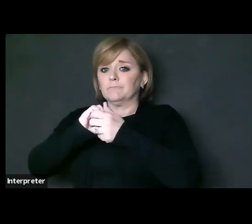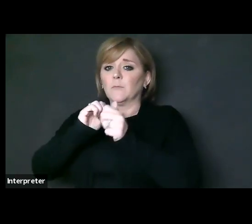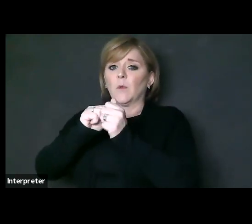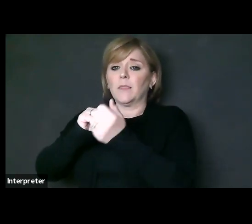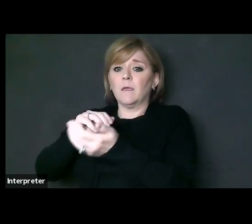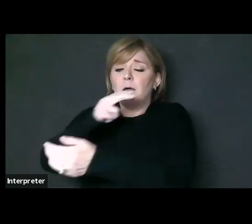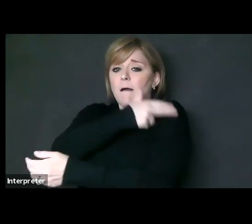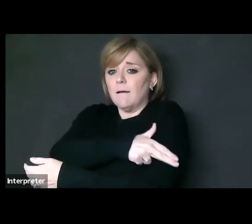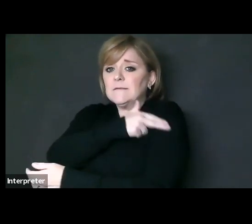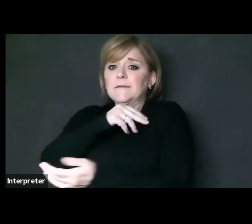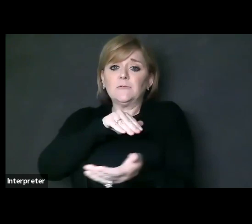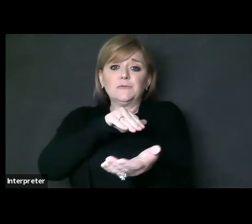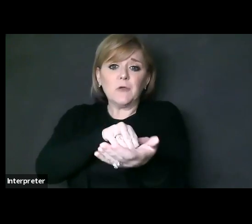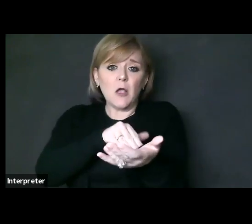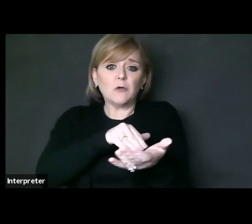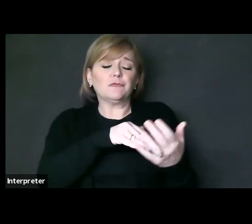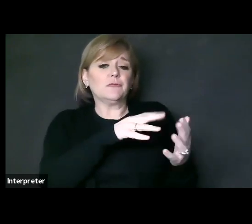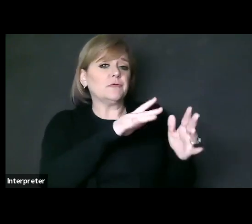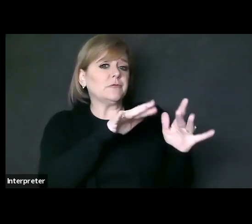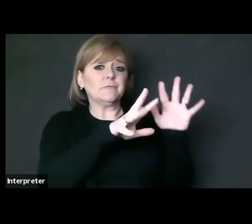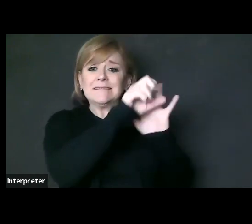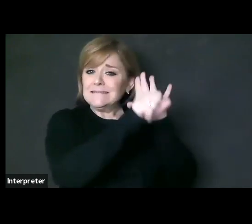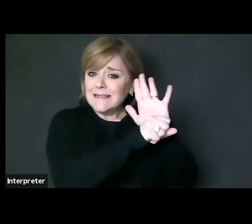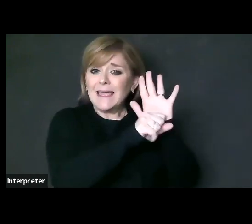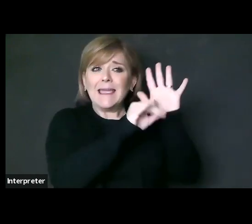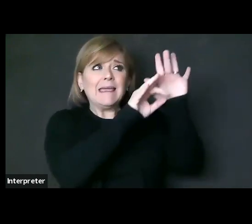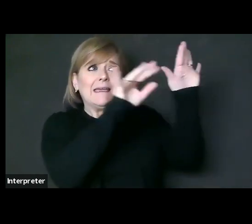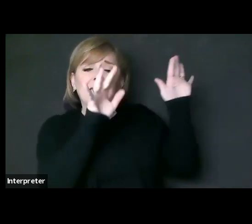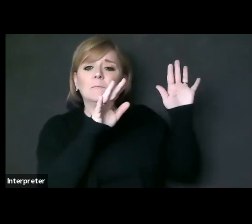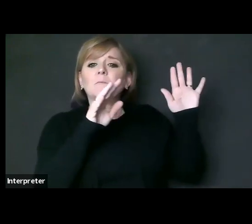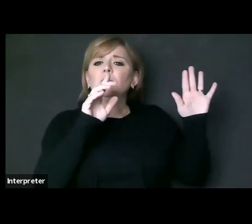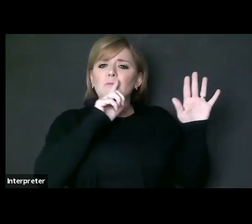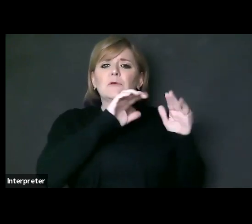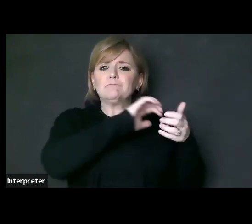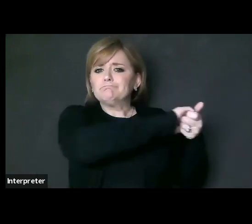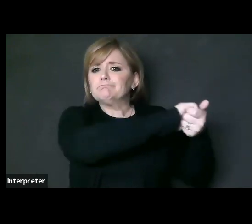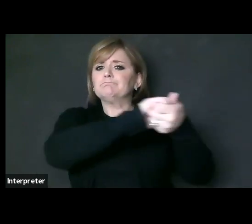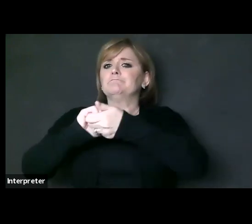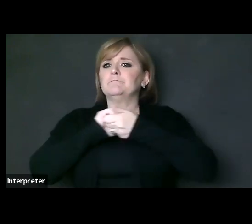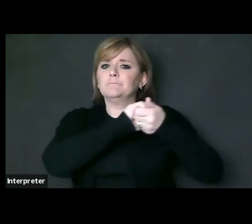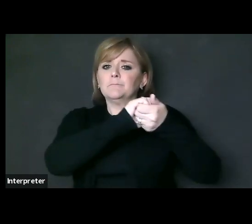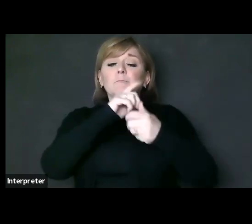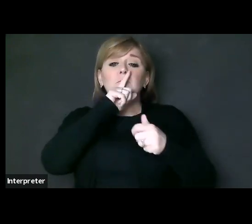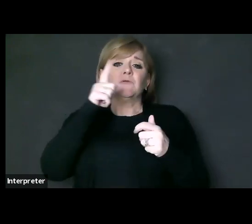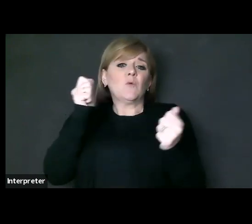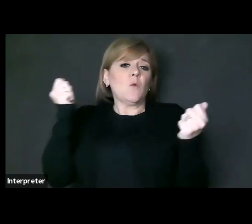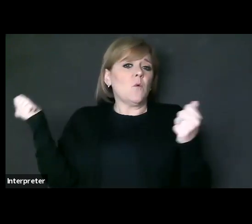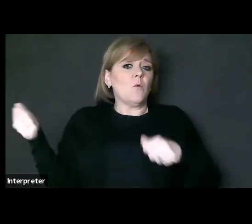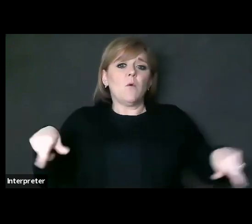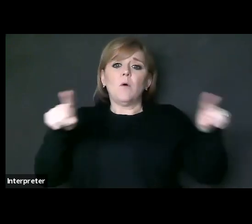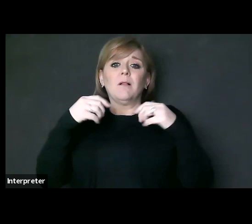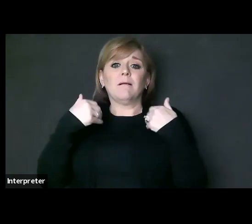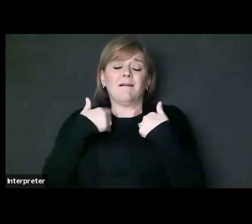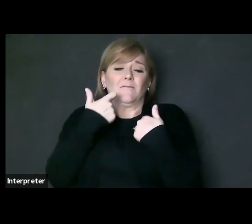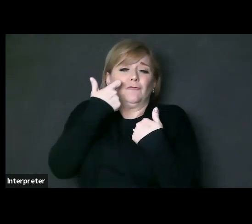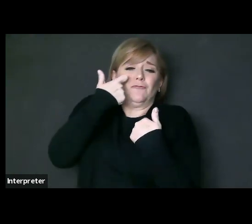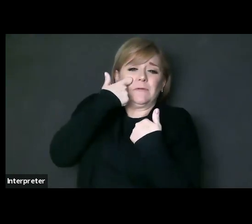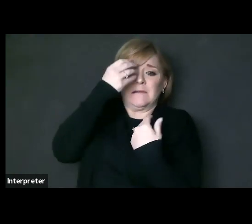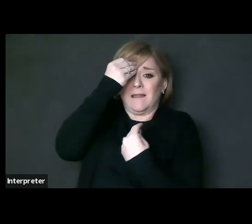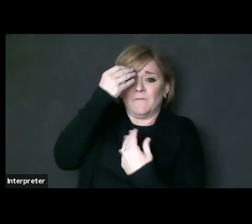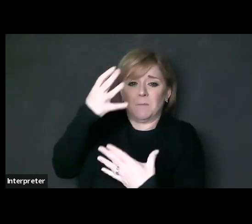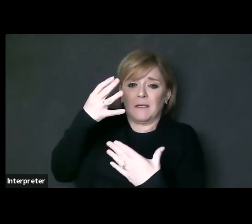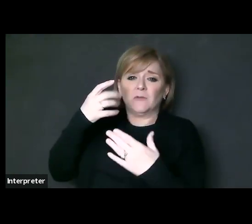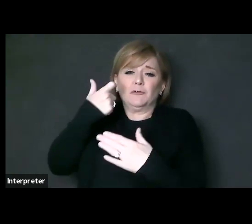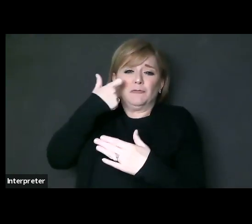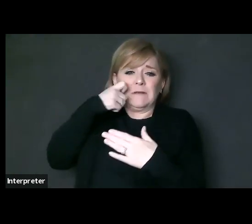healthcare providers, as well as state health officials to ensure everyone has the most recent information and guidance as we